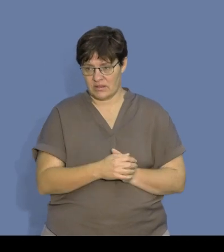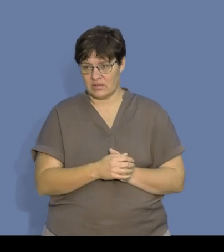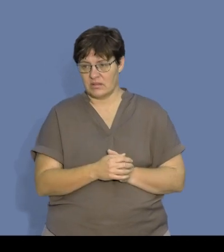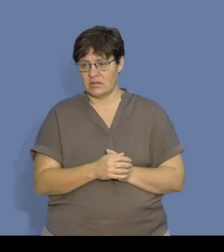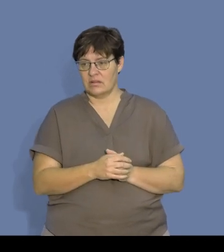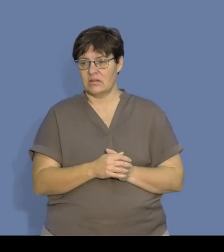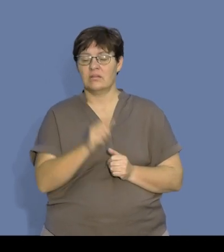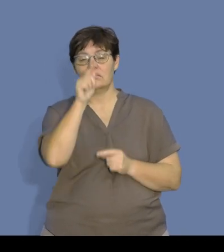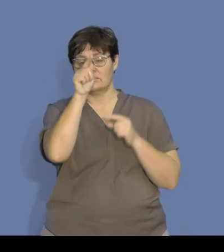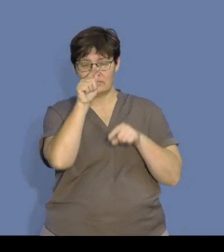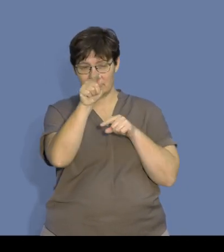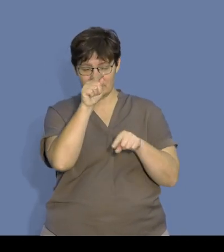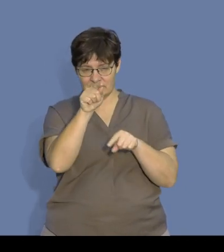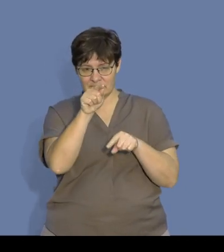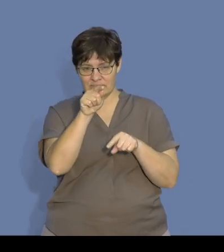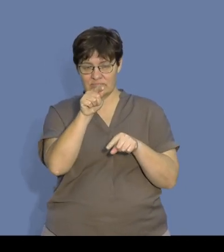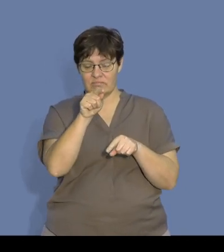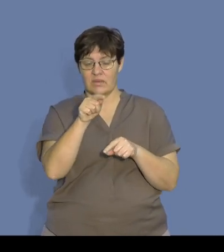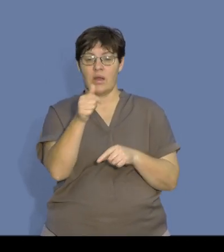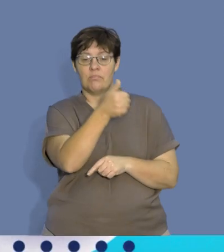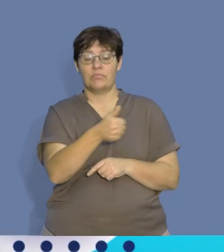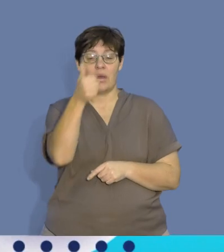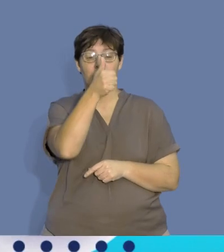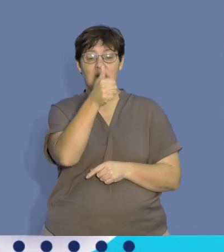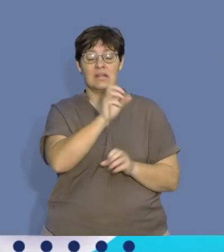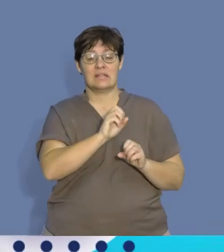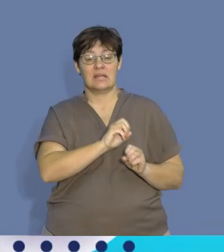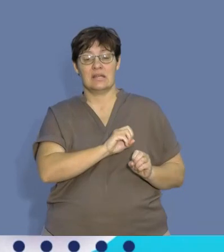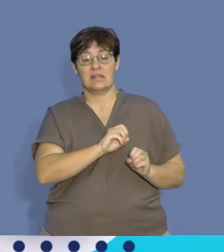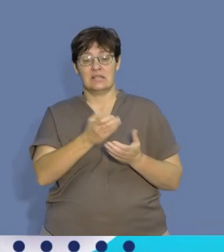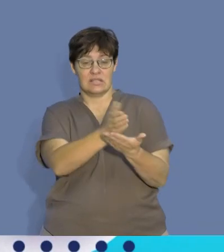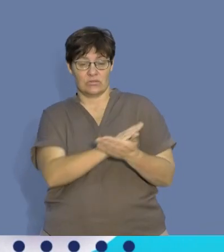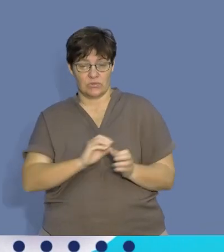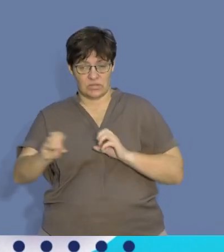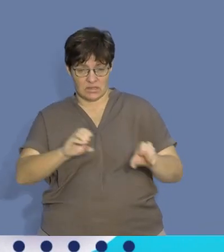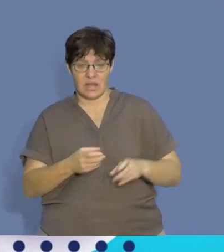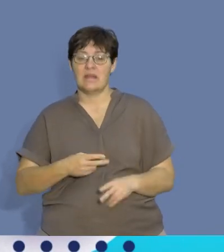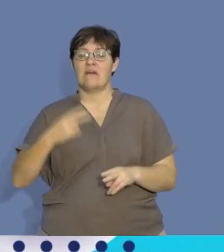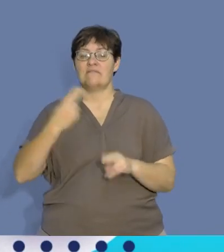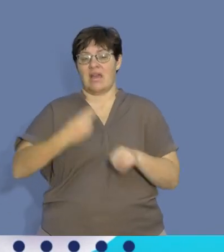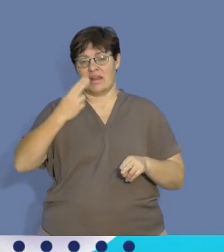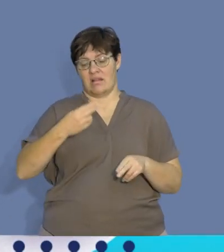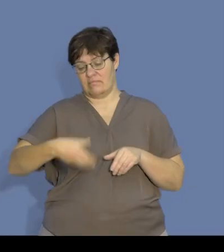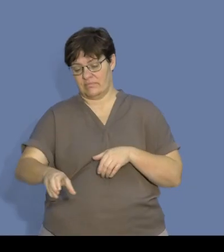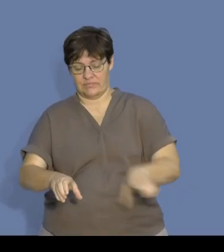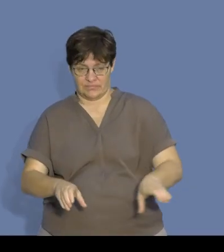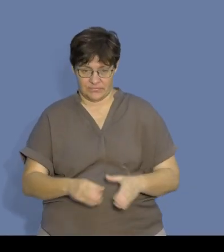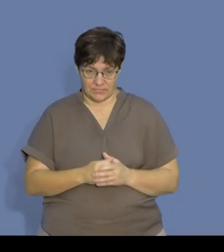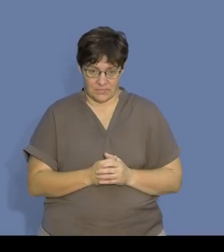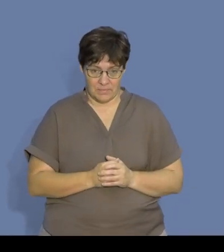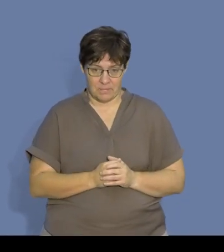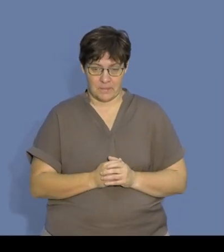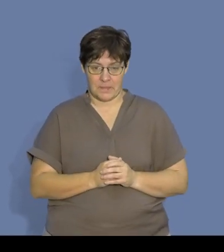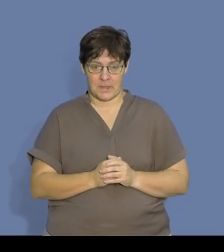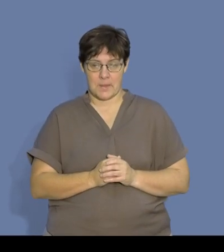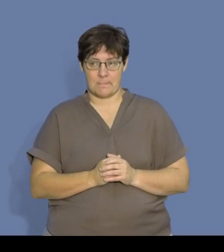the difference between primary distribution versus final distribution. Right, let's carry on.